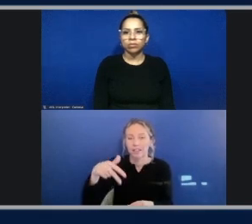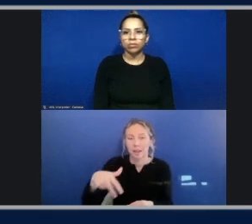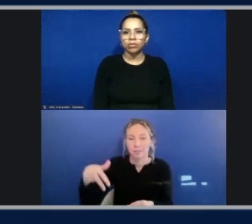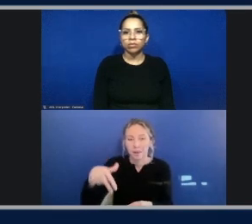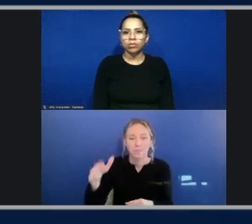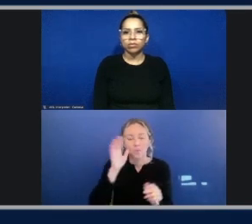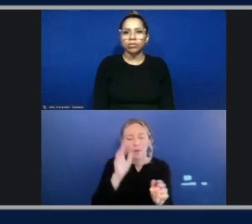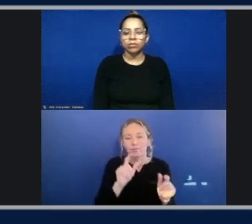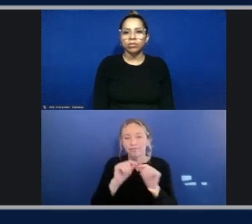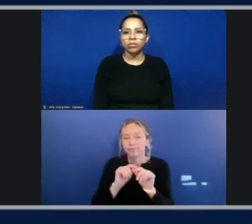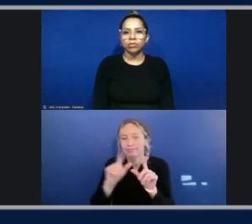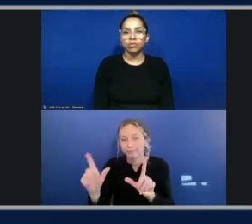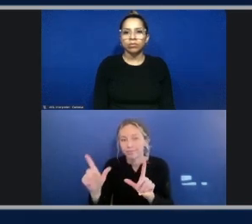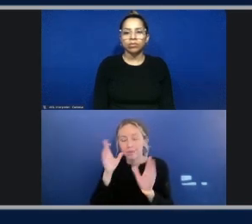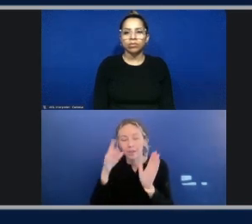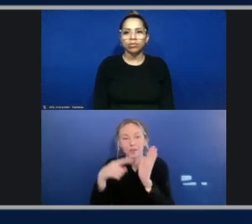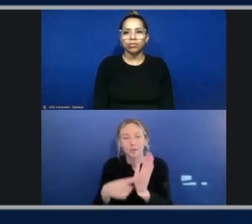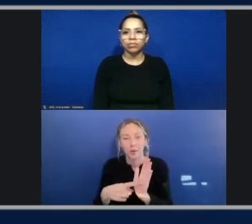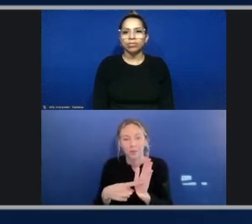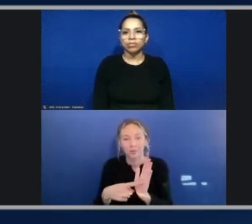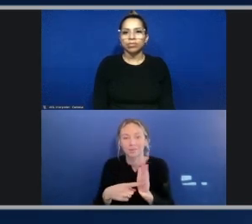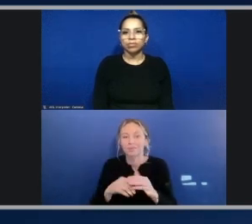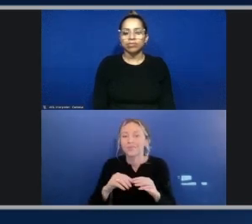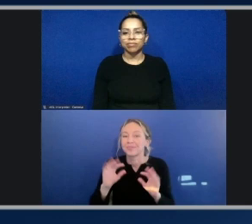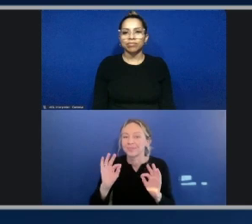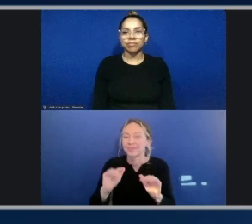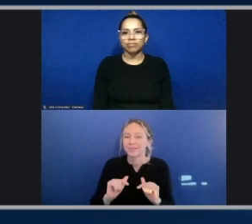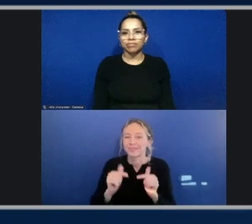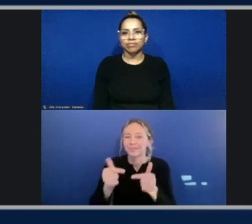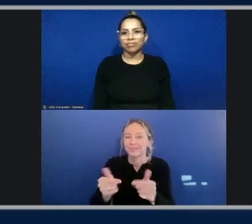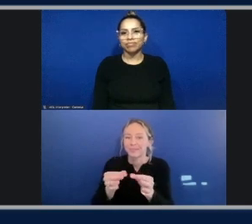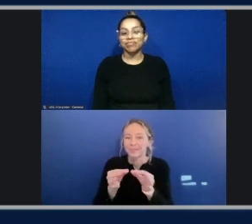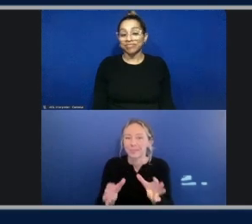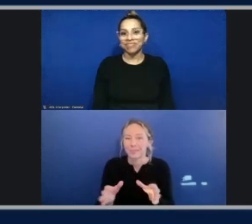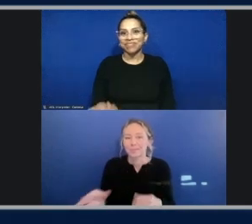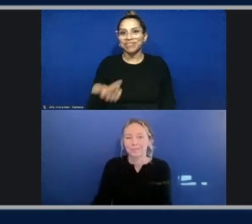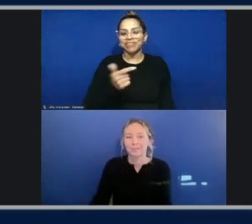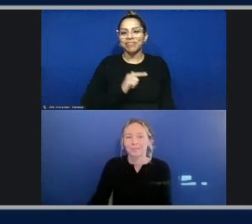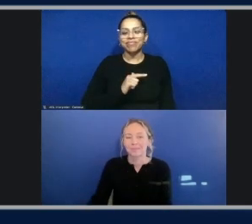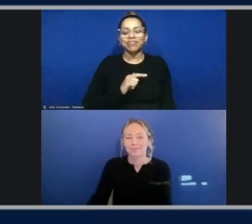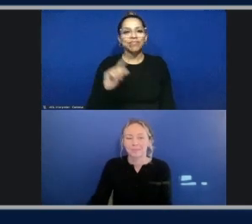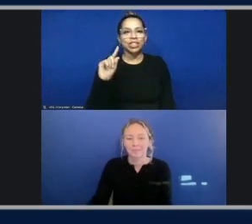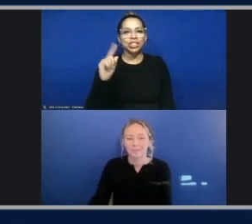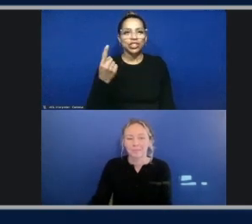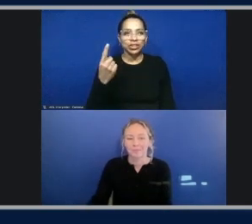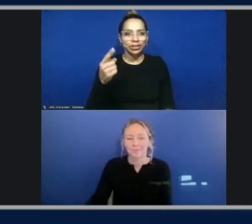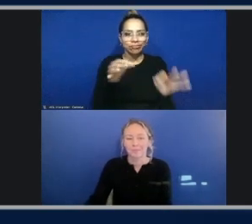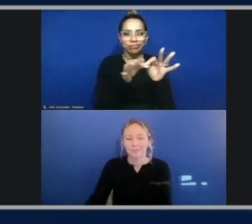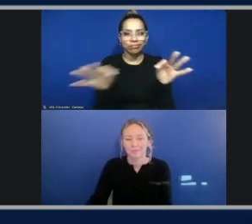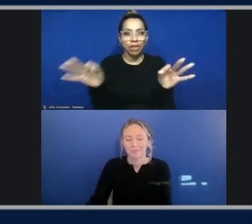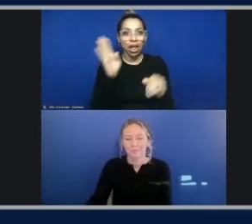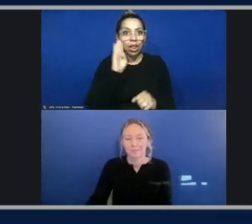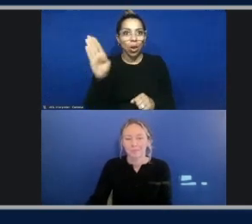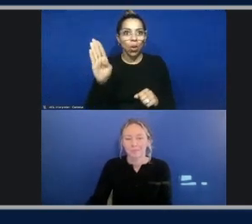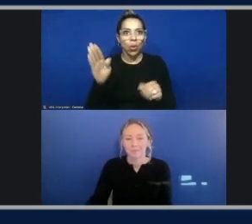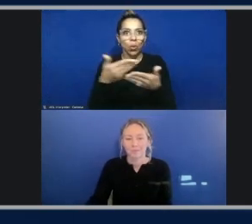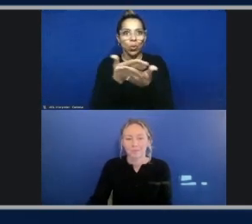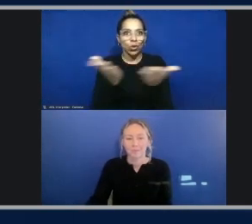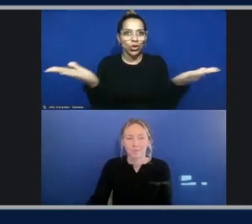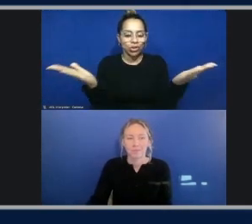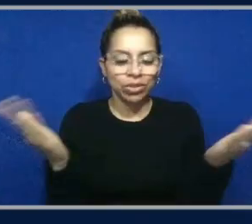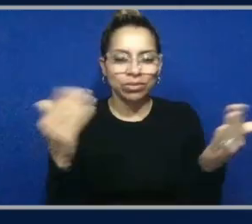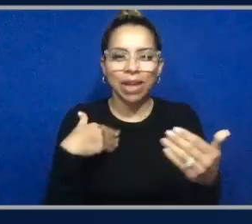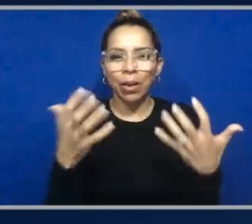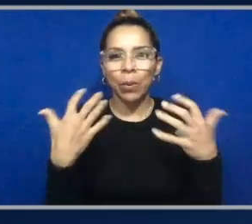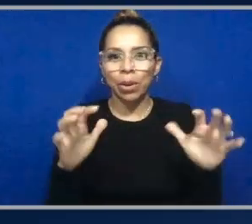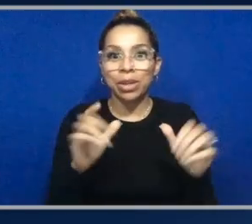here and we can take a look. Now this is just hello world, so I don't want this to be the only and true benchmark. And when I do these and I do these on my stream, it's not